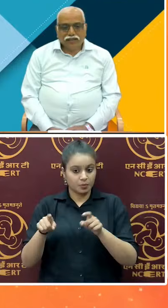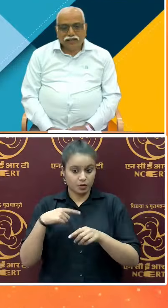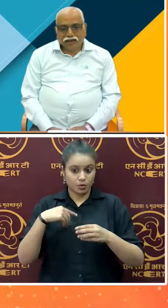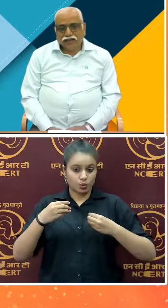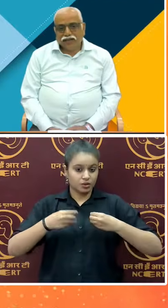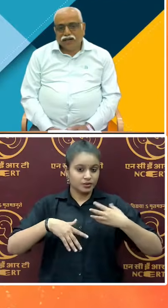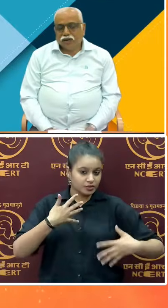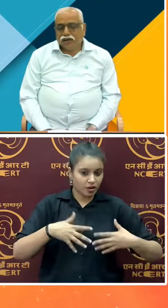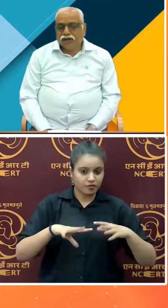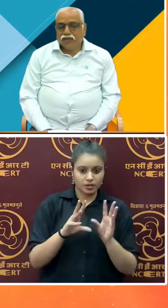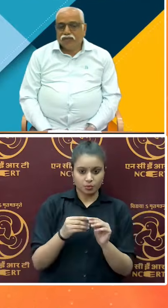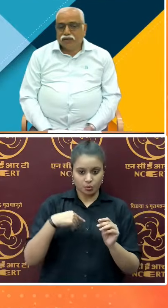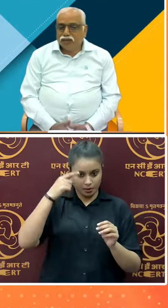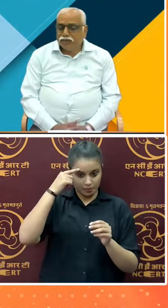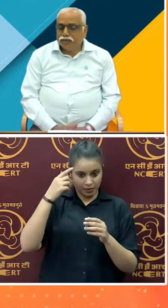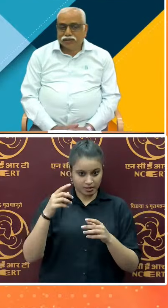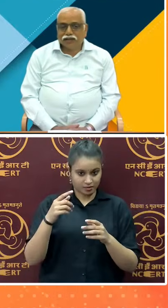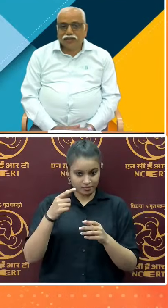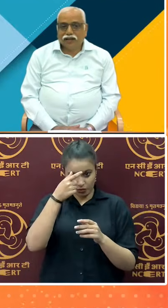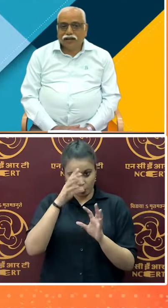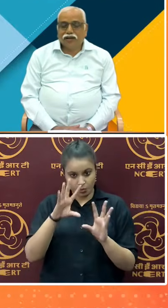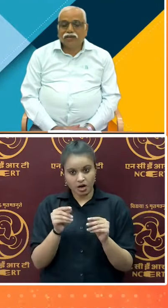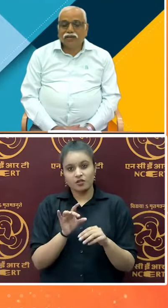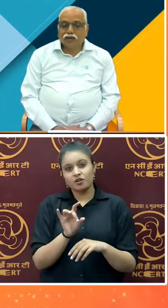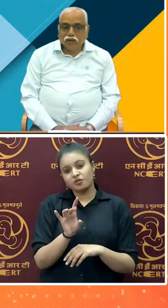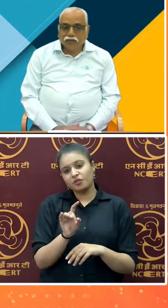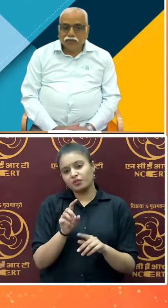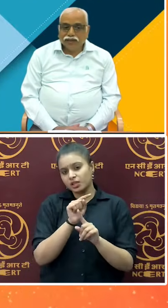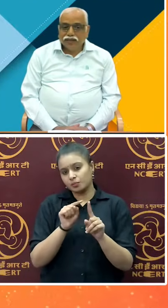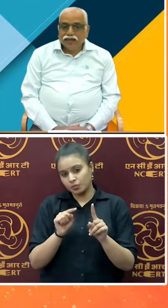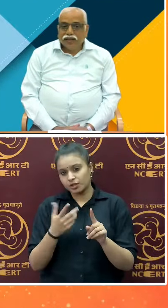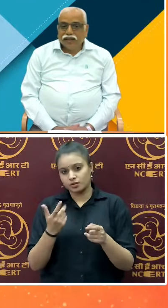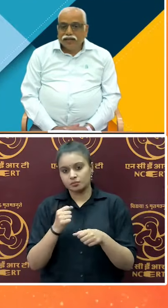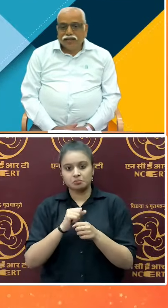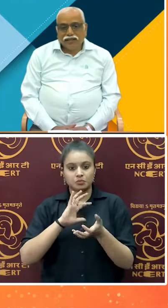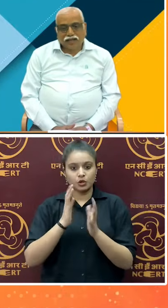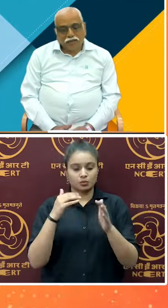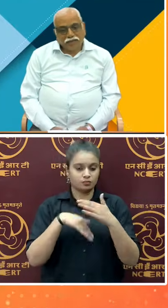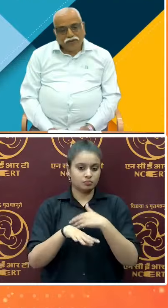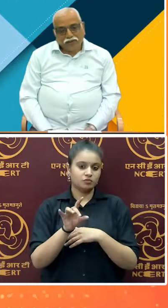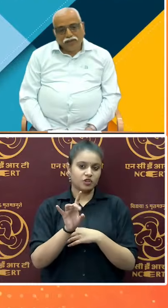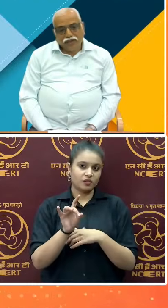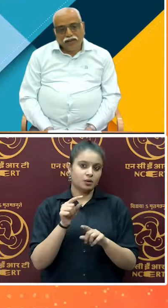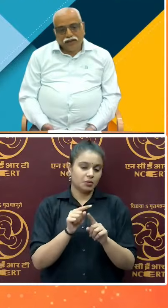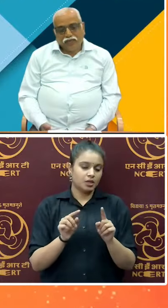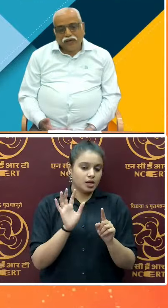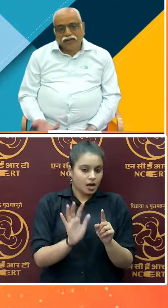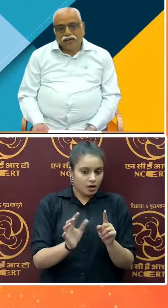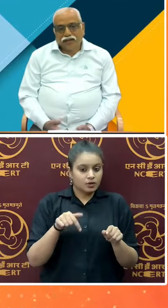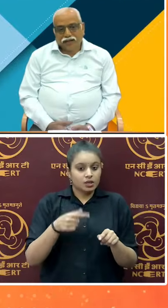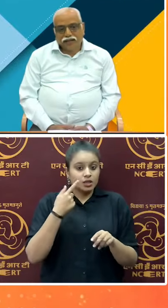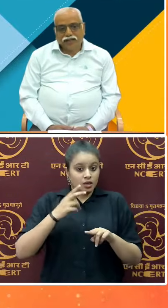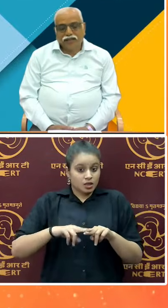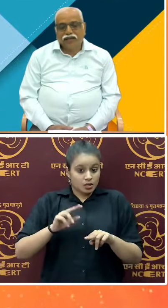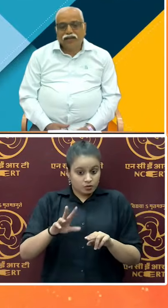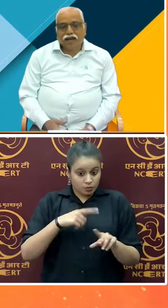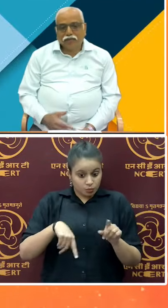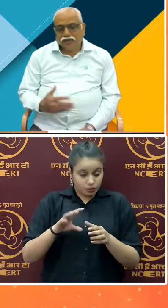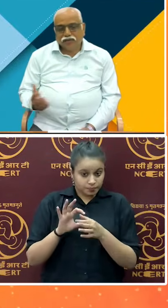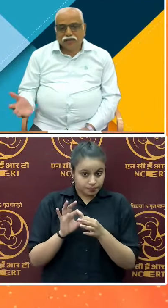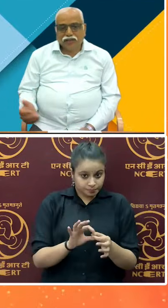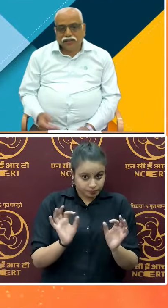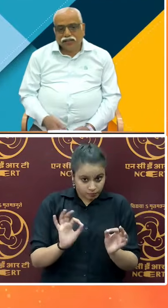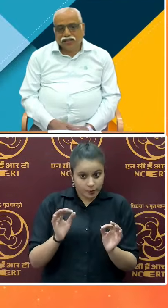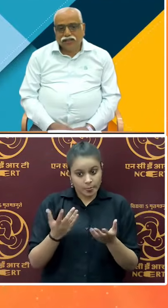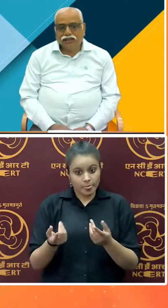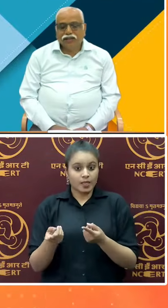mental disorders, they are accounting for 15% across the globe. And it is happens to be, if it is not addressed, then it happens